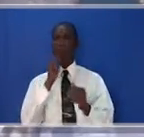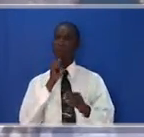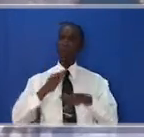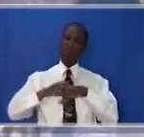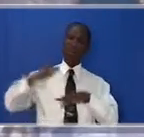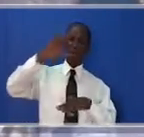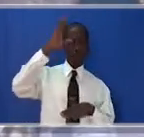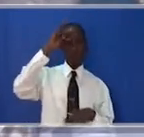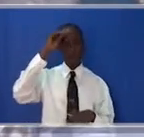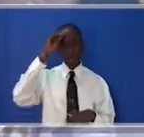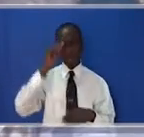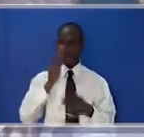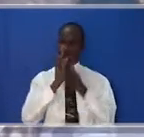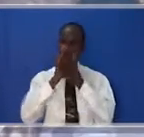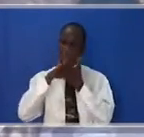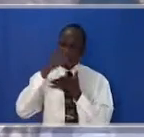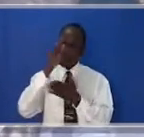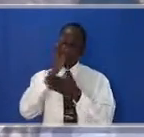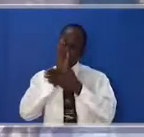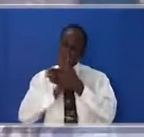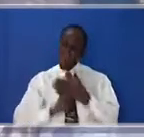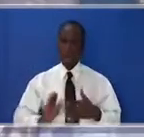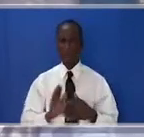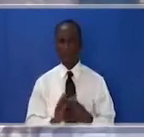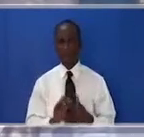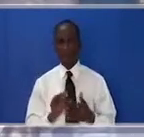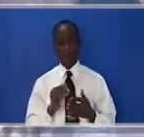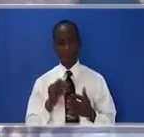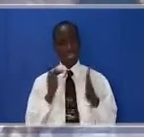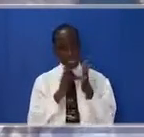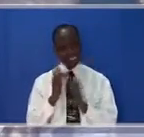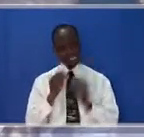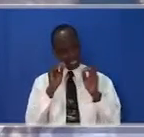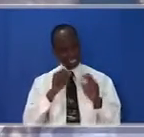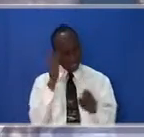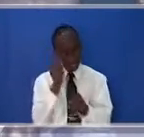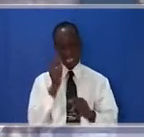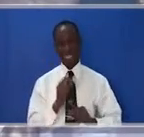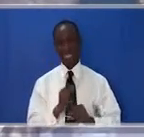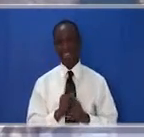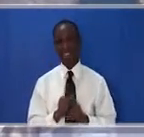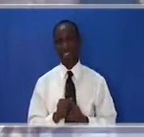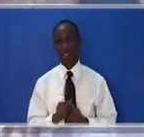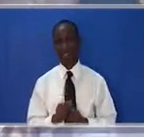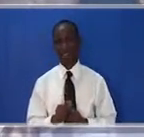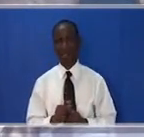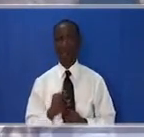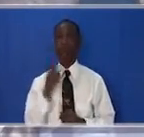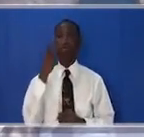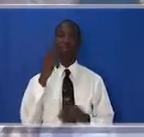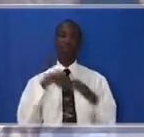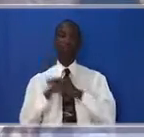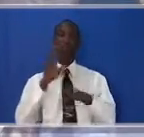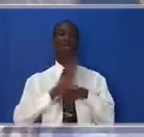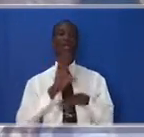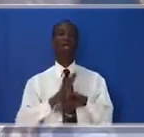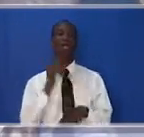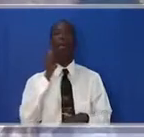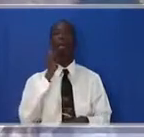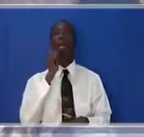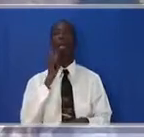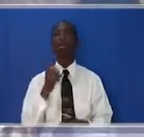the man, but to be in silence. This is the correct doctrine of Christ. So when you see a woman